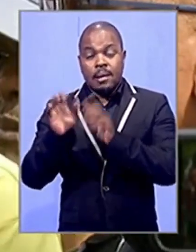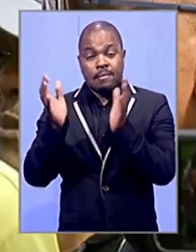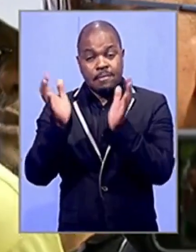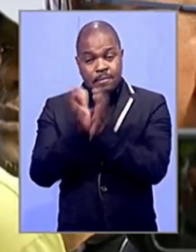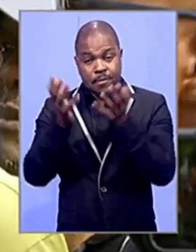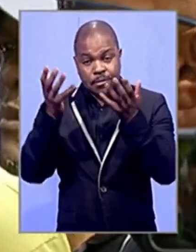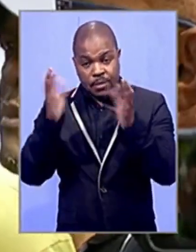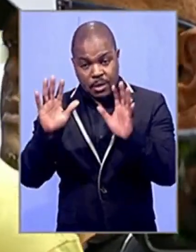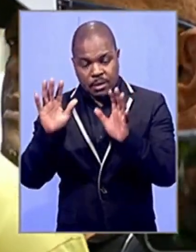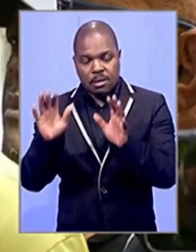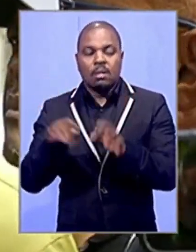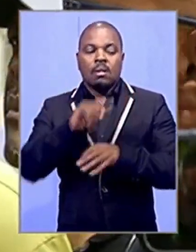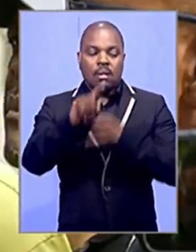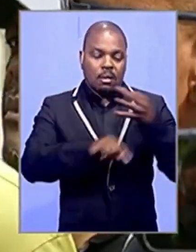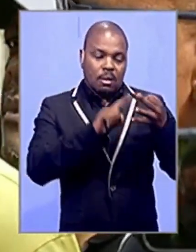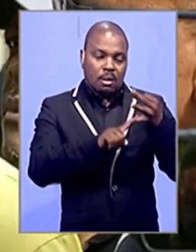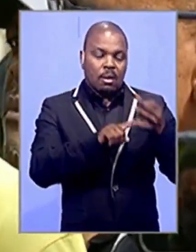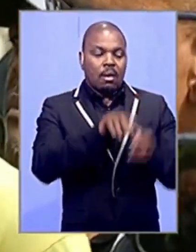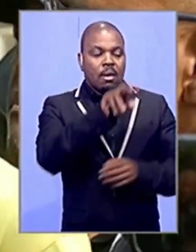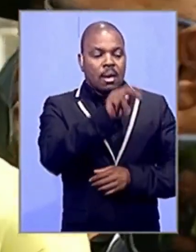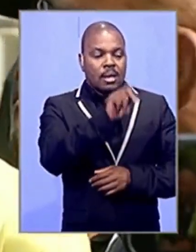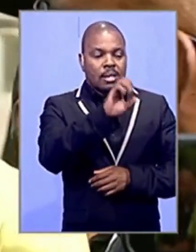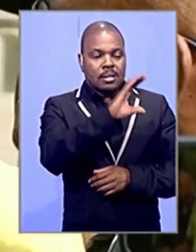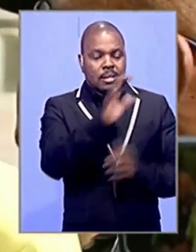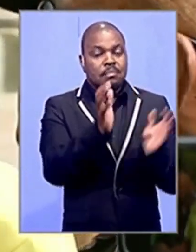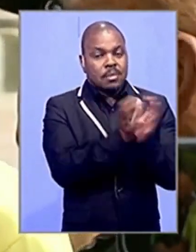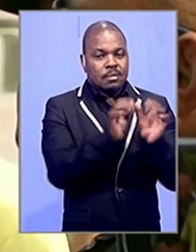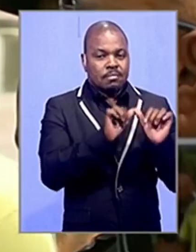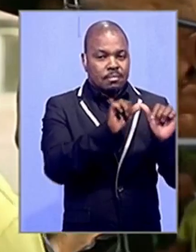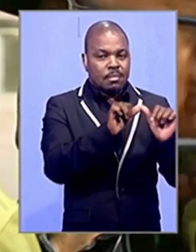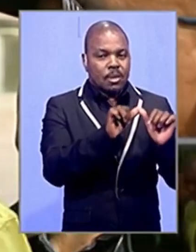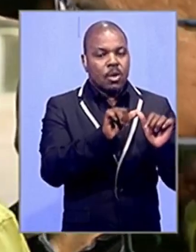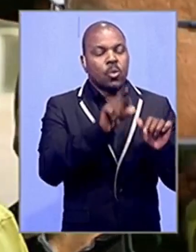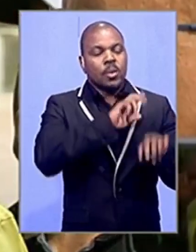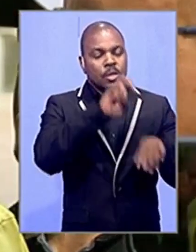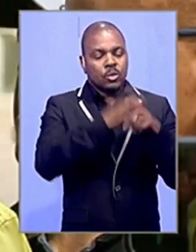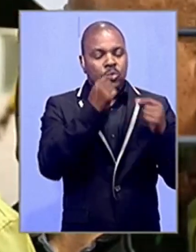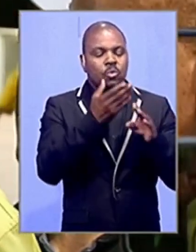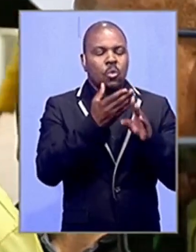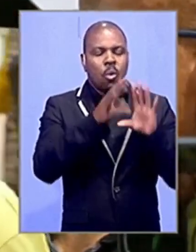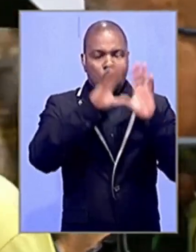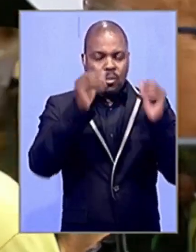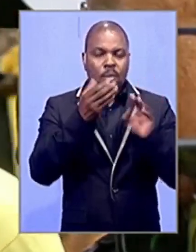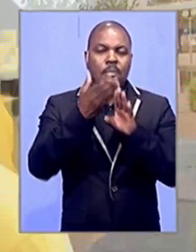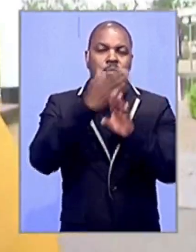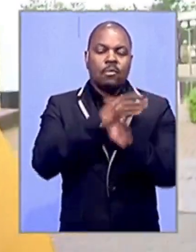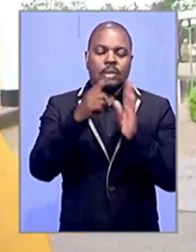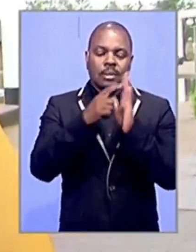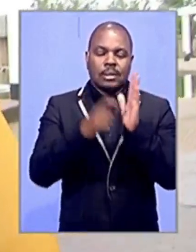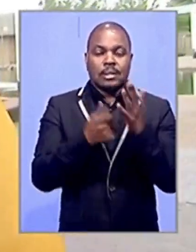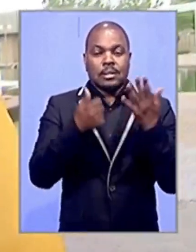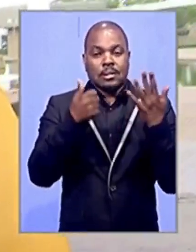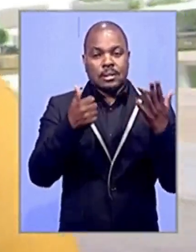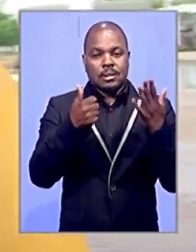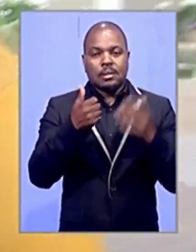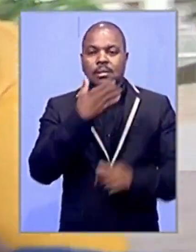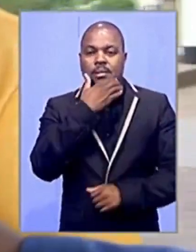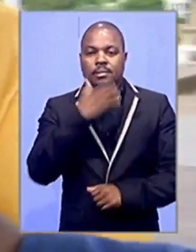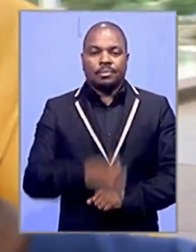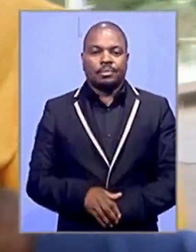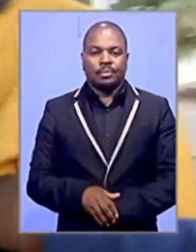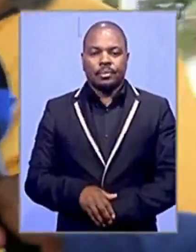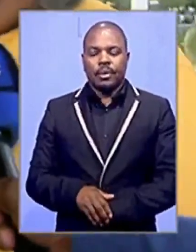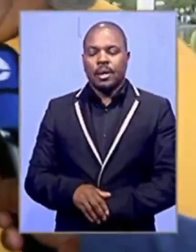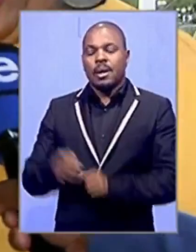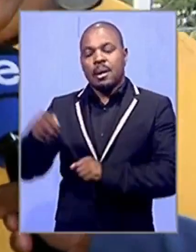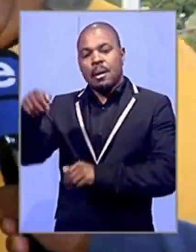we will convene the NEC, and we should do this before the 6th of December. Ge ile sefepisegolo sa